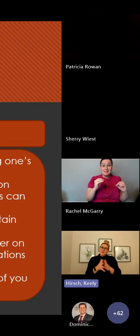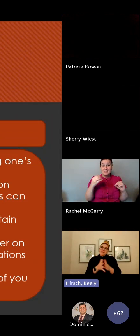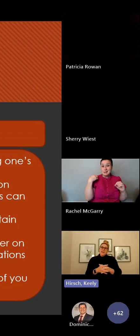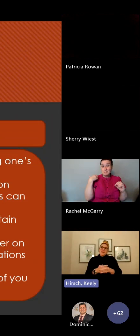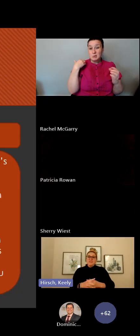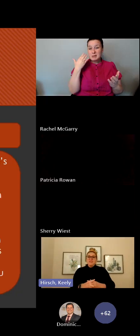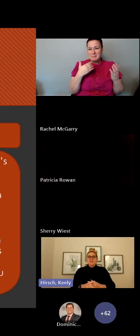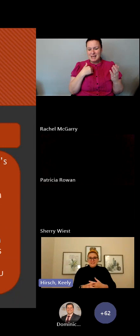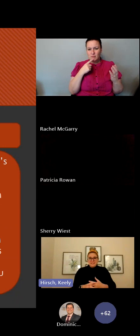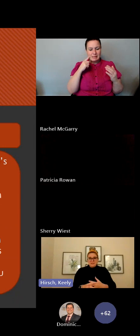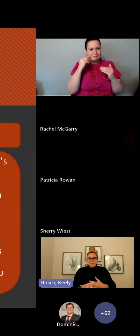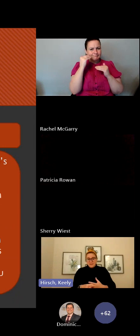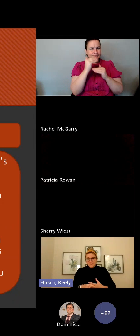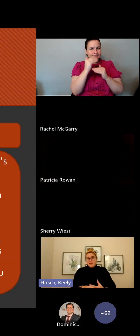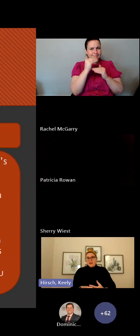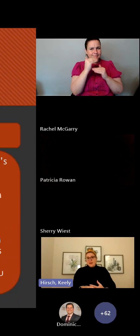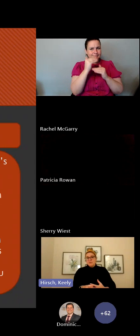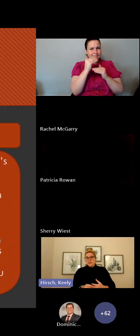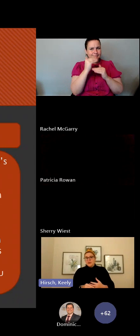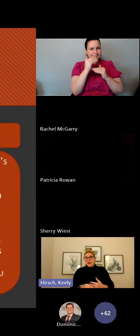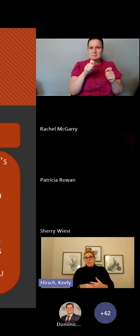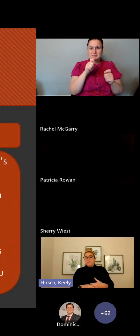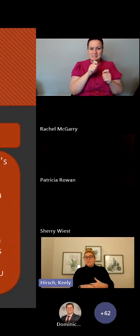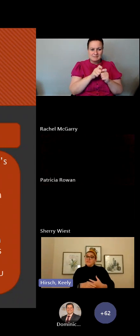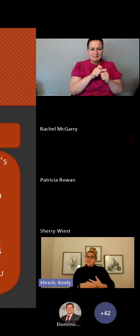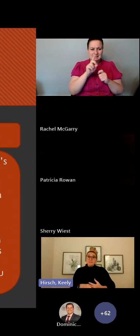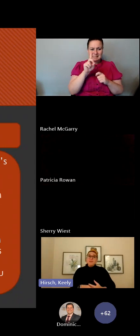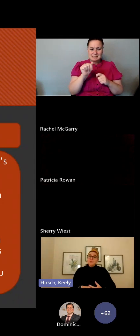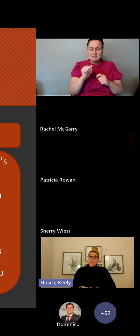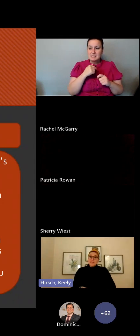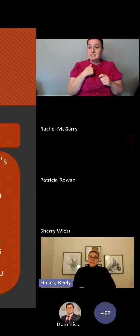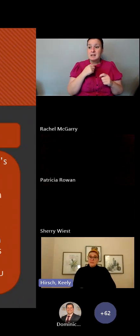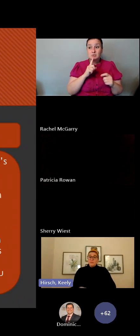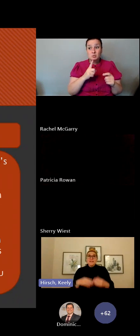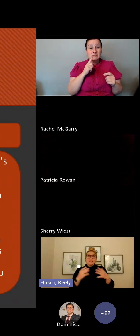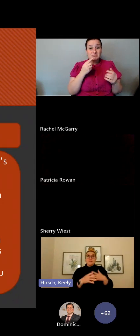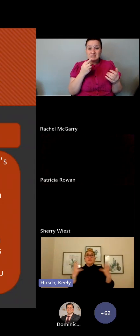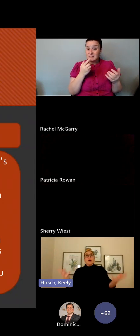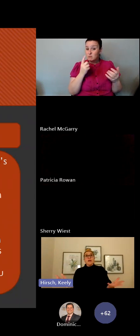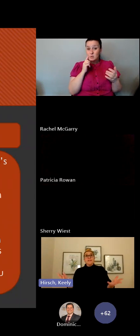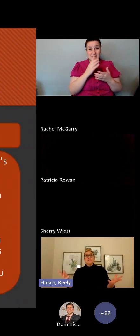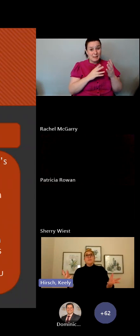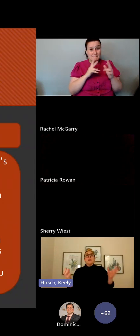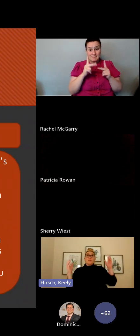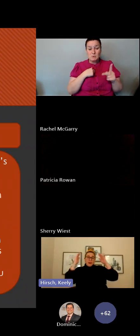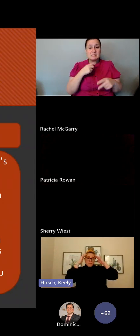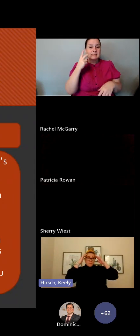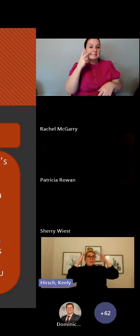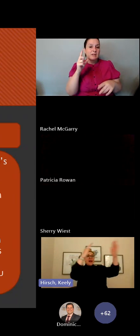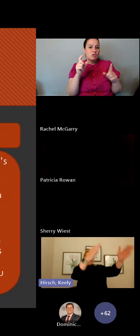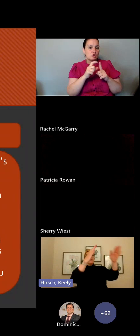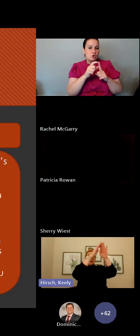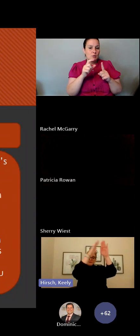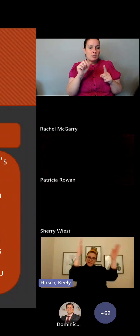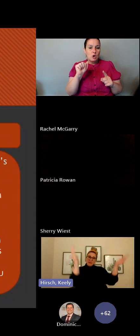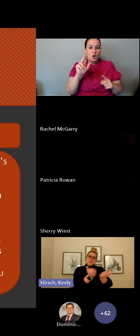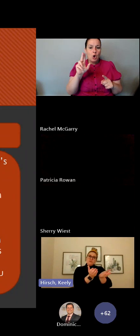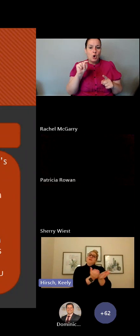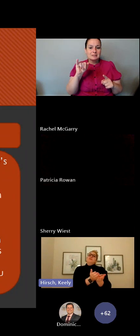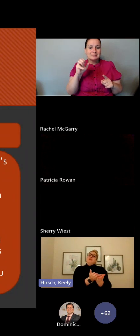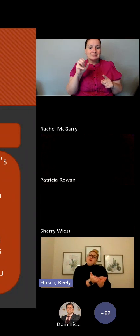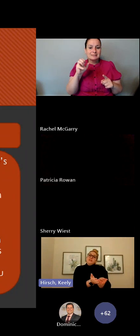narrow understanding of a certain disability. I'm sure, maybe even for some people in here, when I say the term autism, you might have like kind of